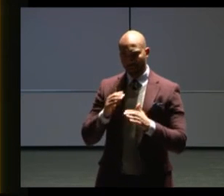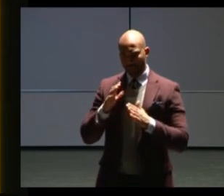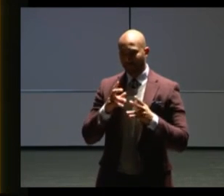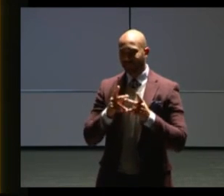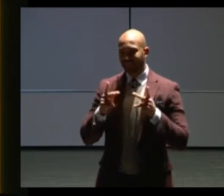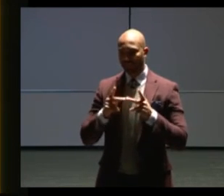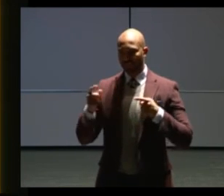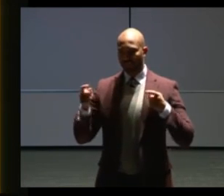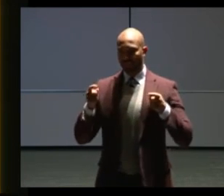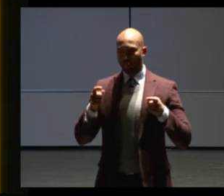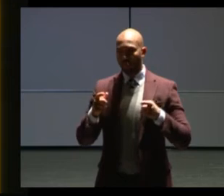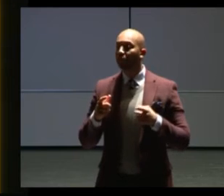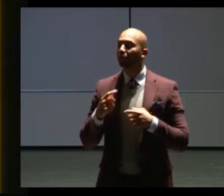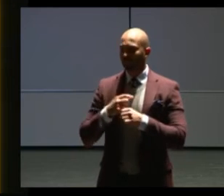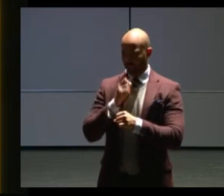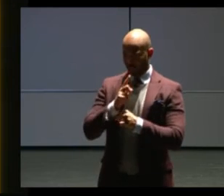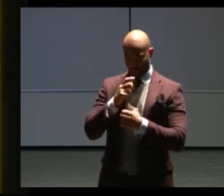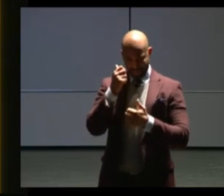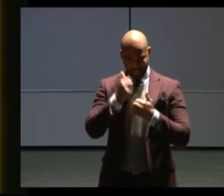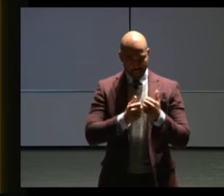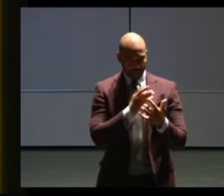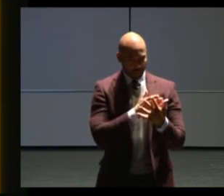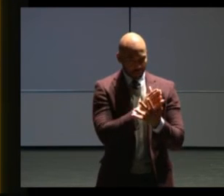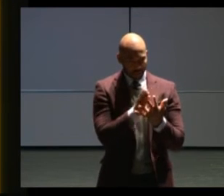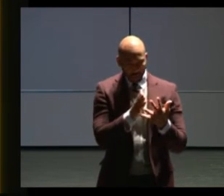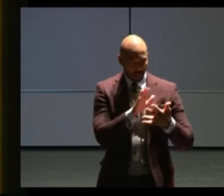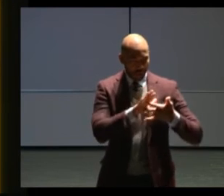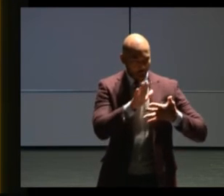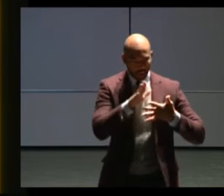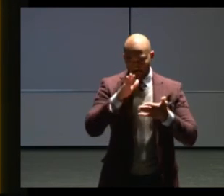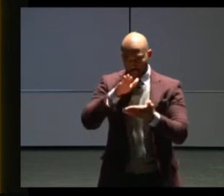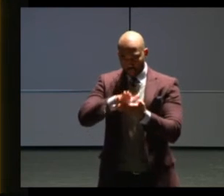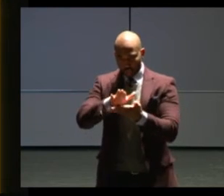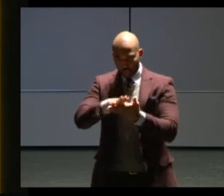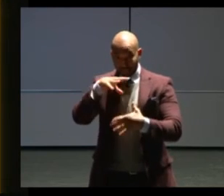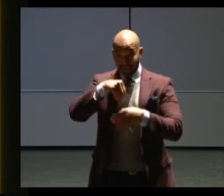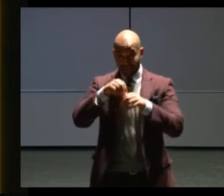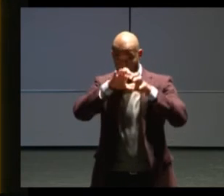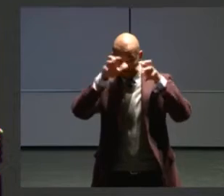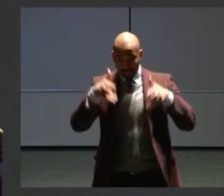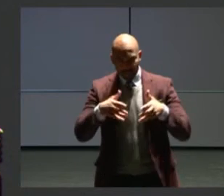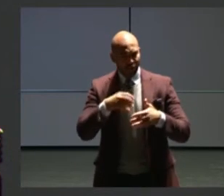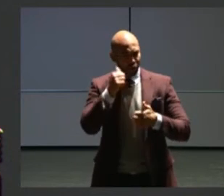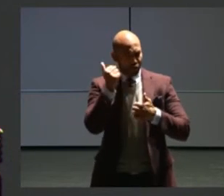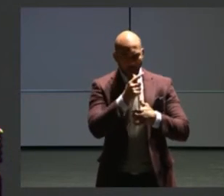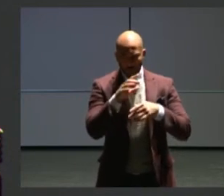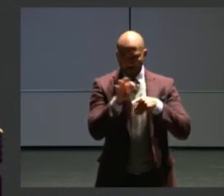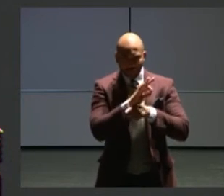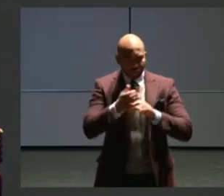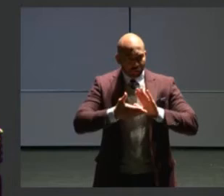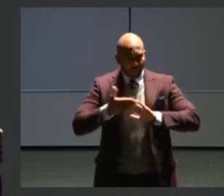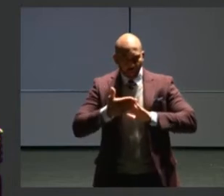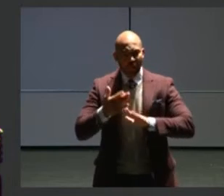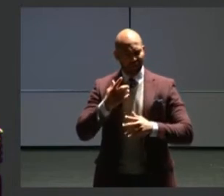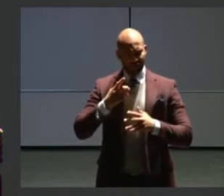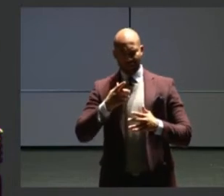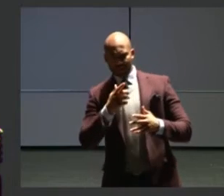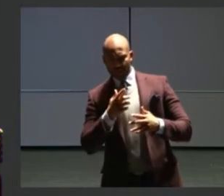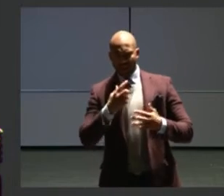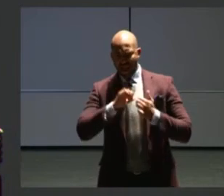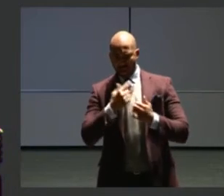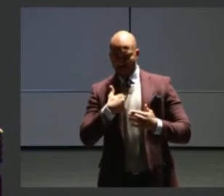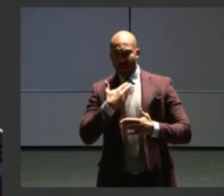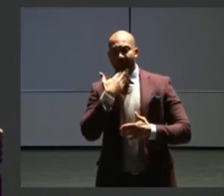control to identify in every school and college those functions, operations, areas where we are most